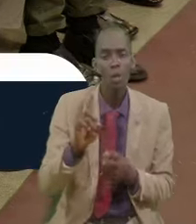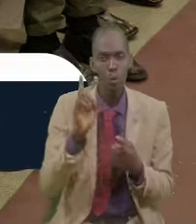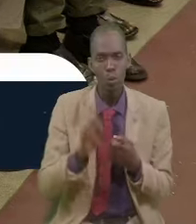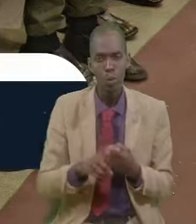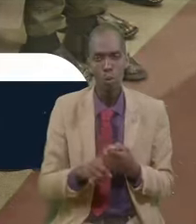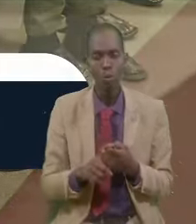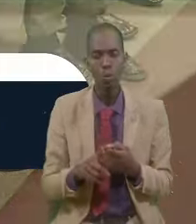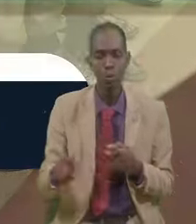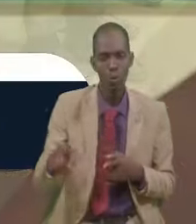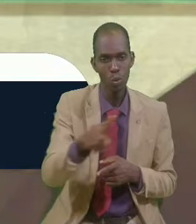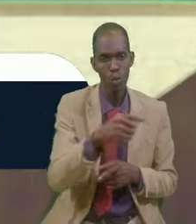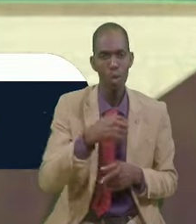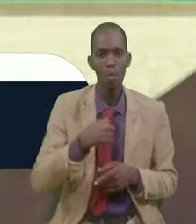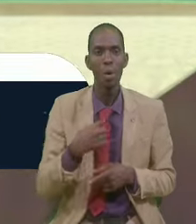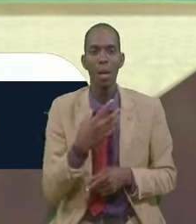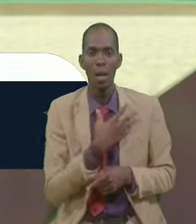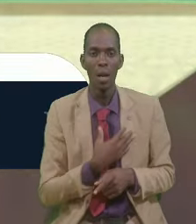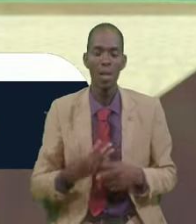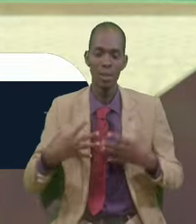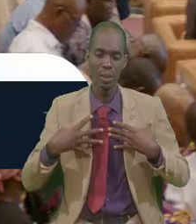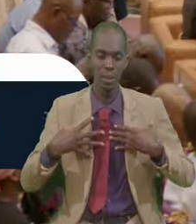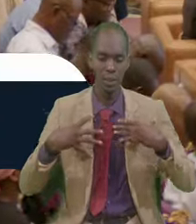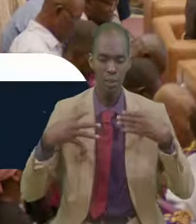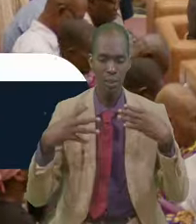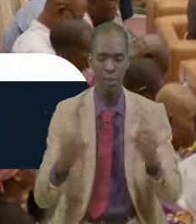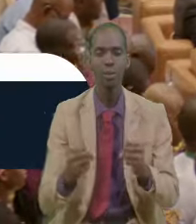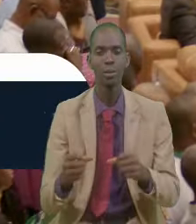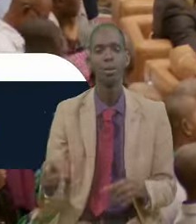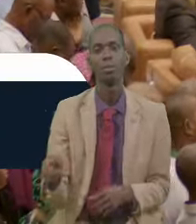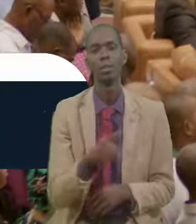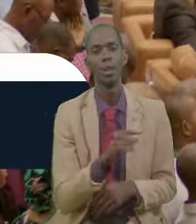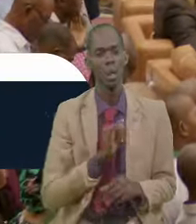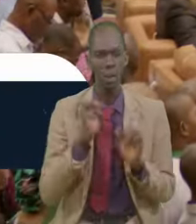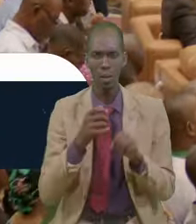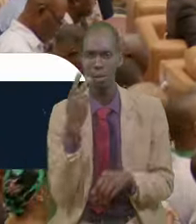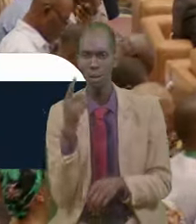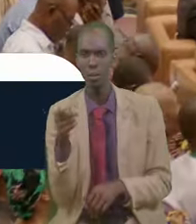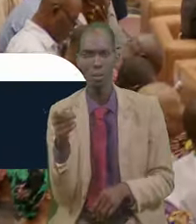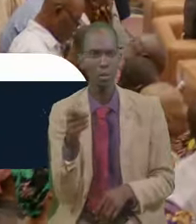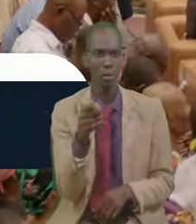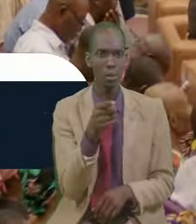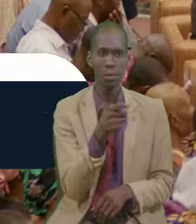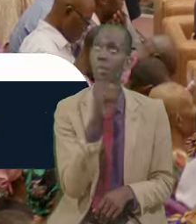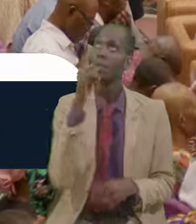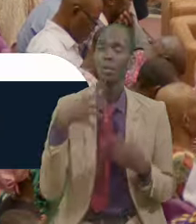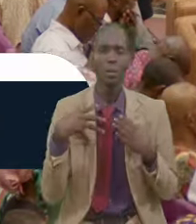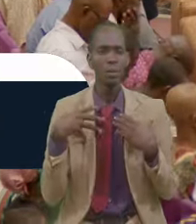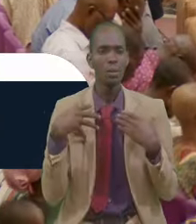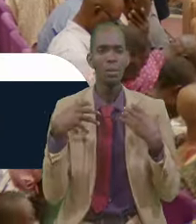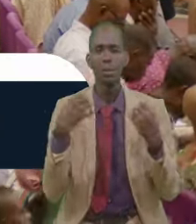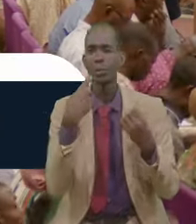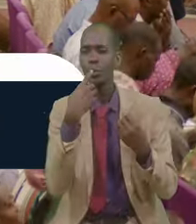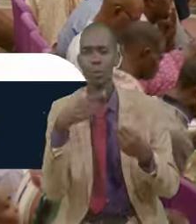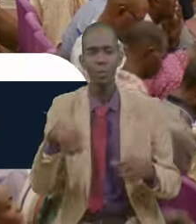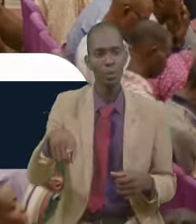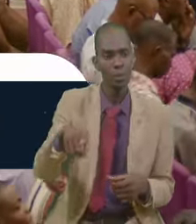word and he healed them. I can see them there. He healed them. I behold the